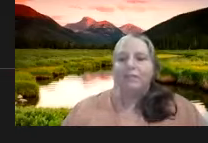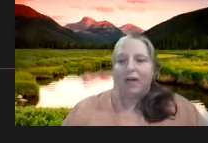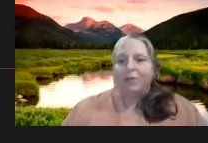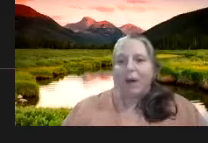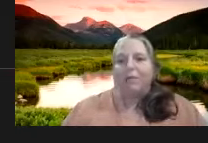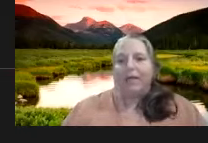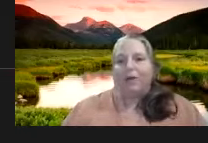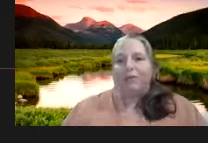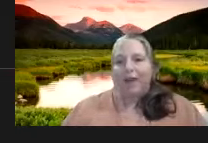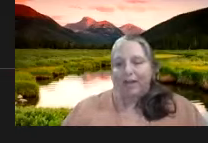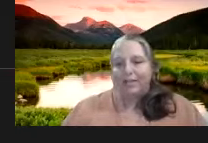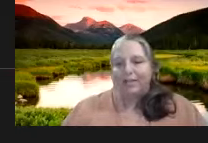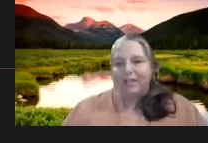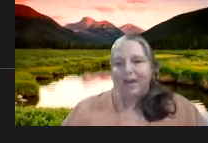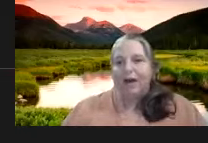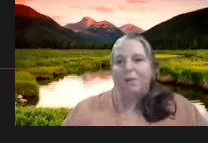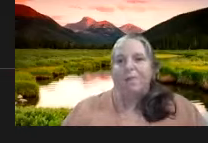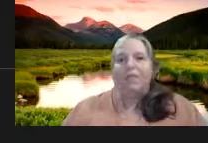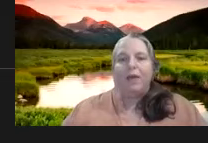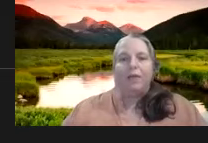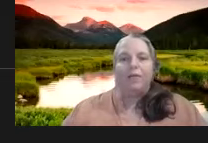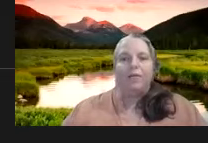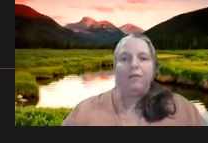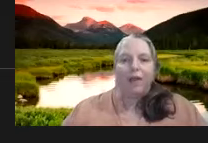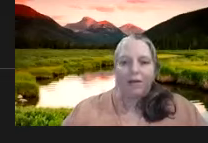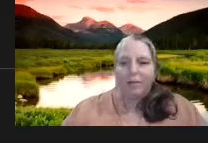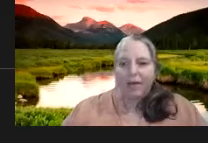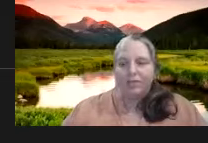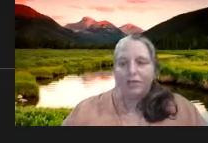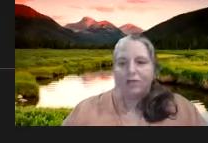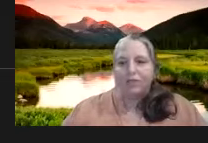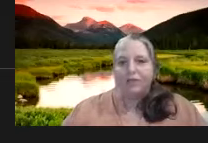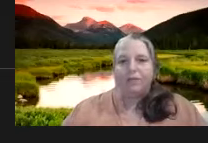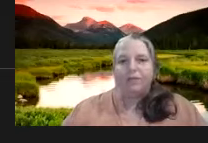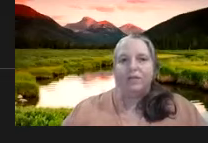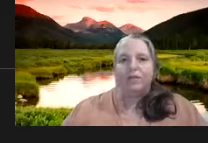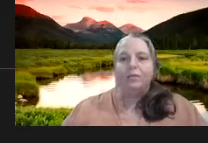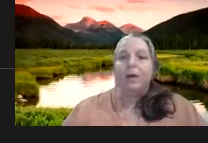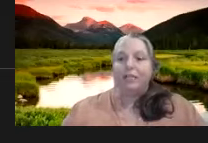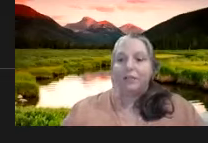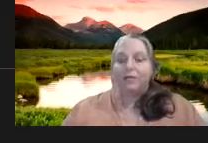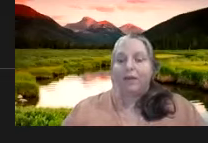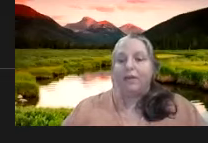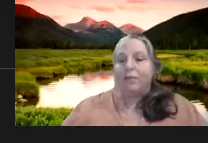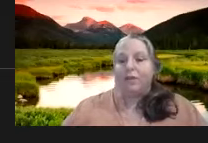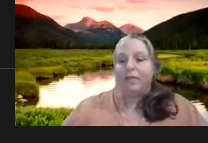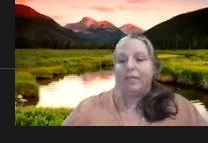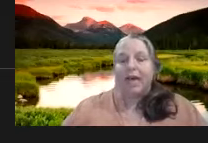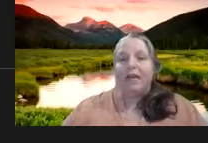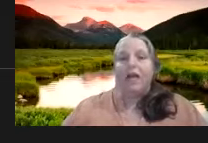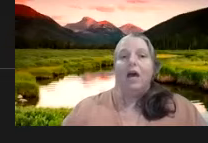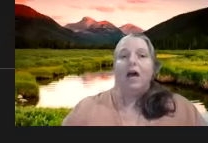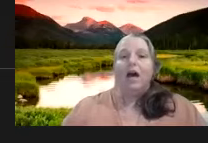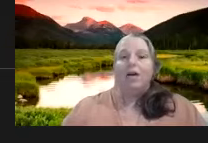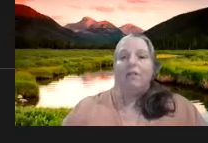really to follow public health guidelines. They were very much, our survey was respondents very much on the